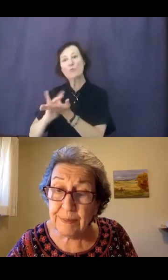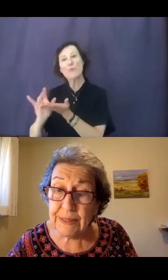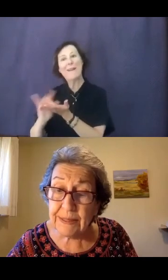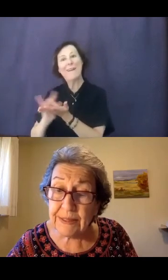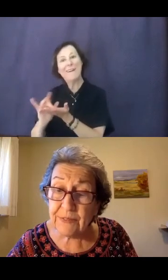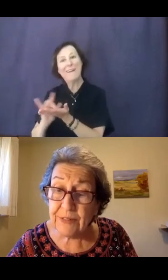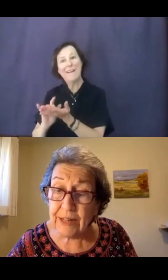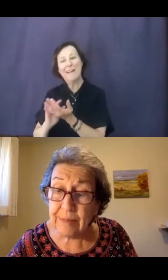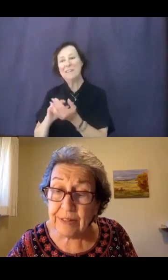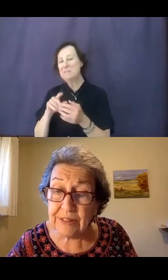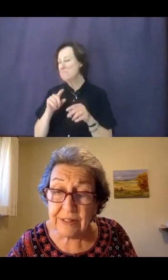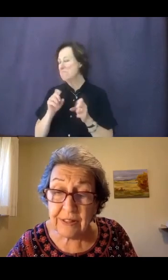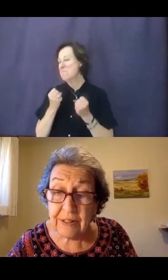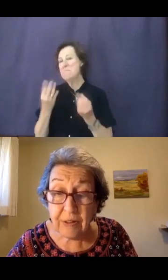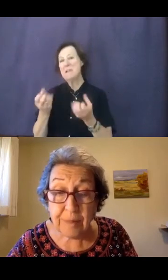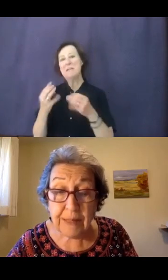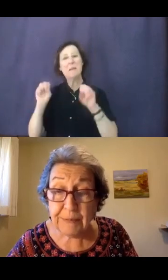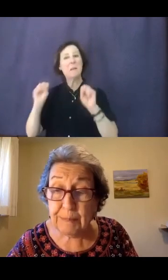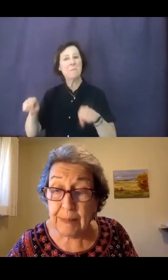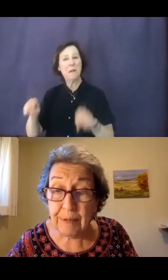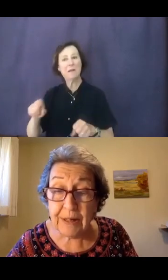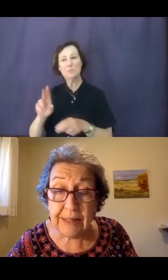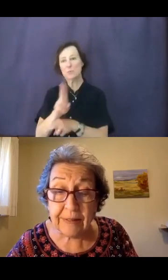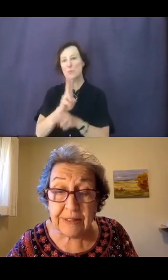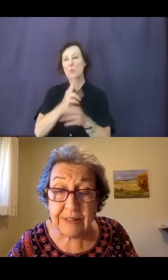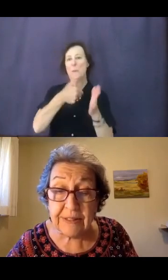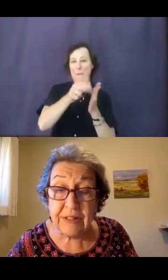using paints, fabrics, or perhaps